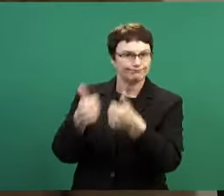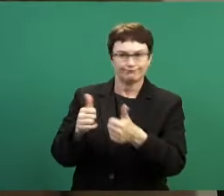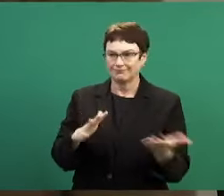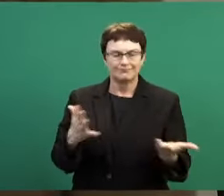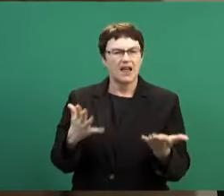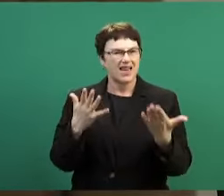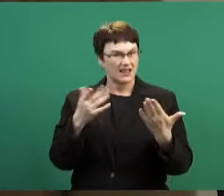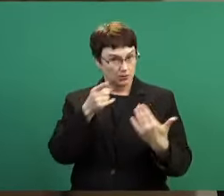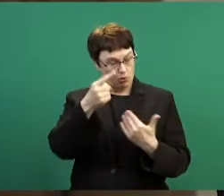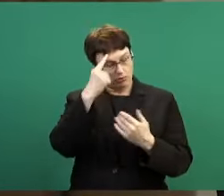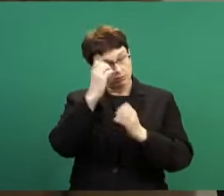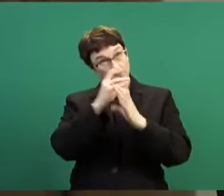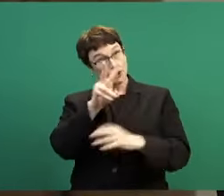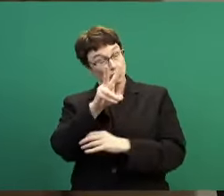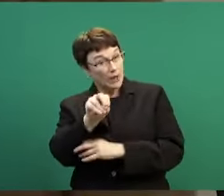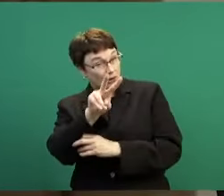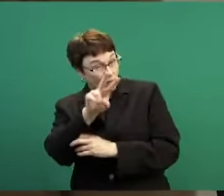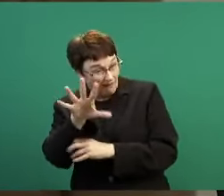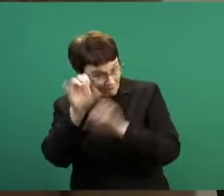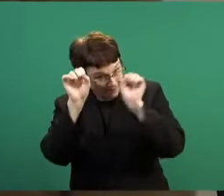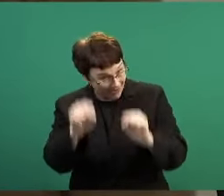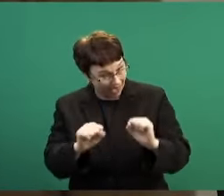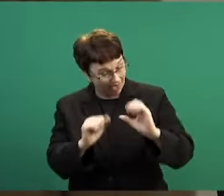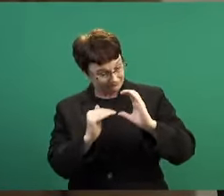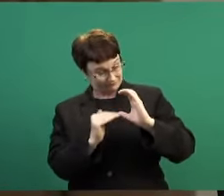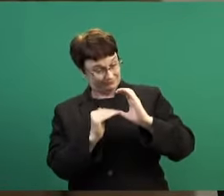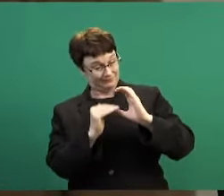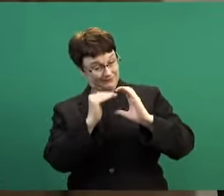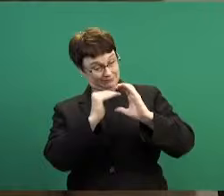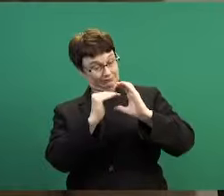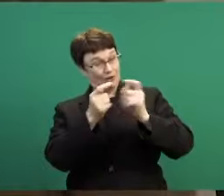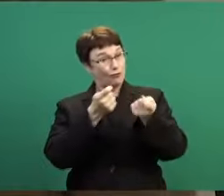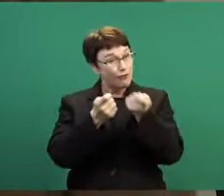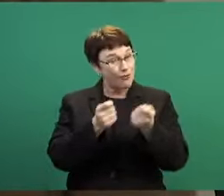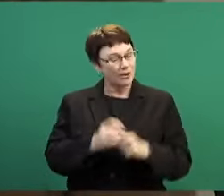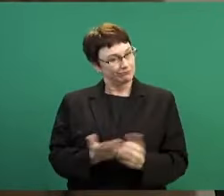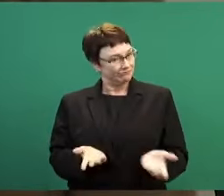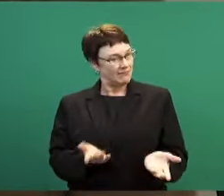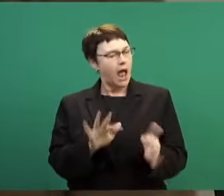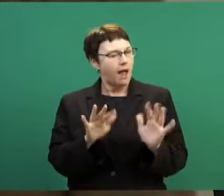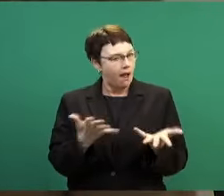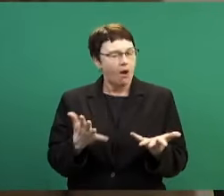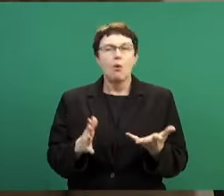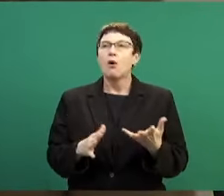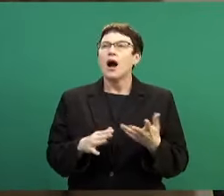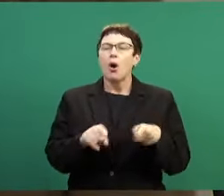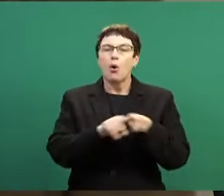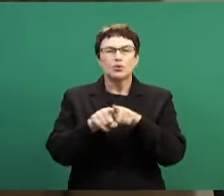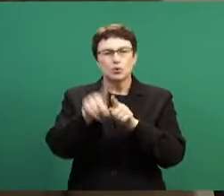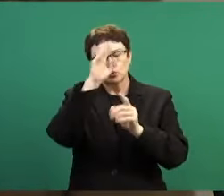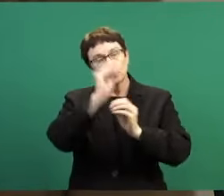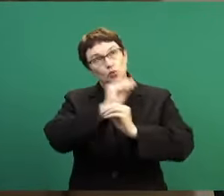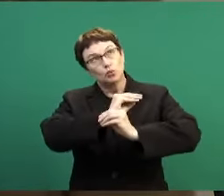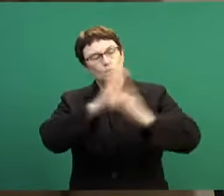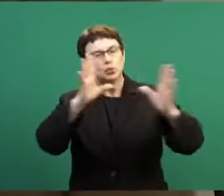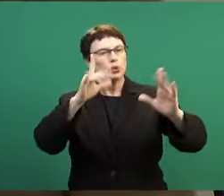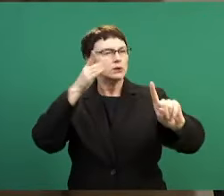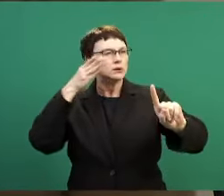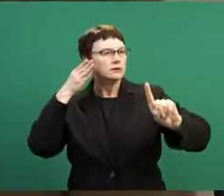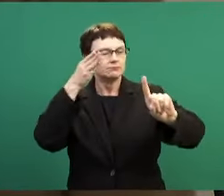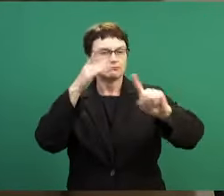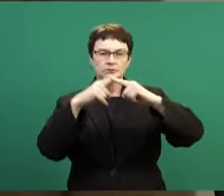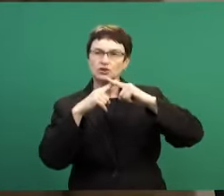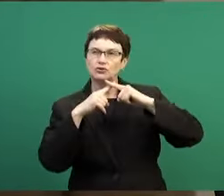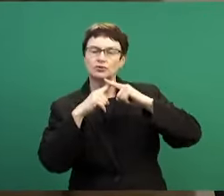that inflation might once again break the upper limit of the target range? And finally, what does this show about the